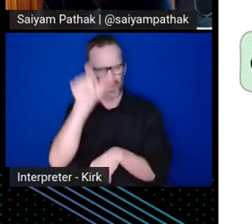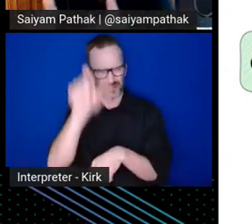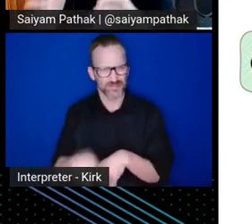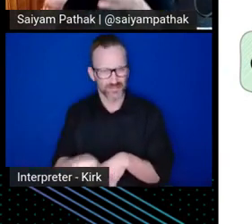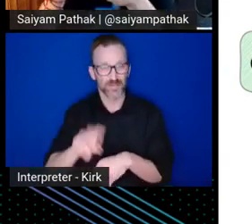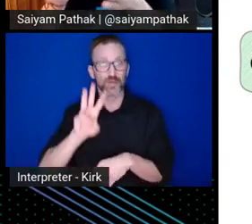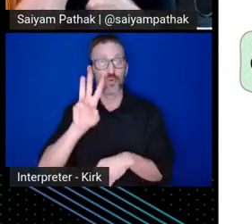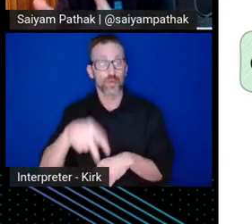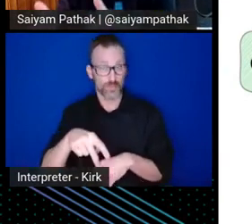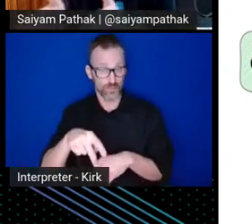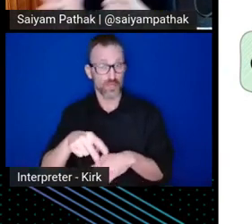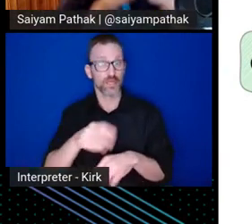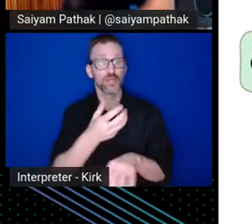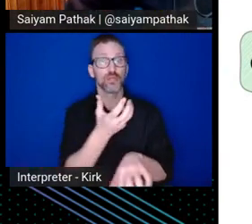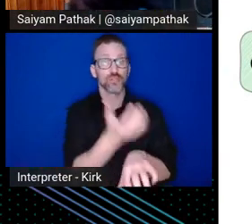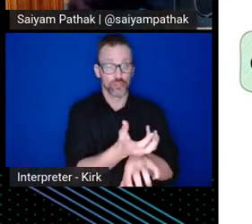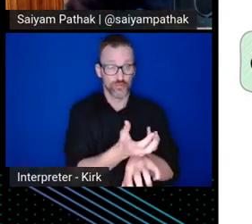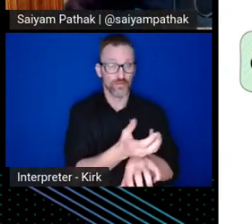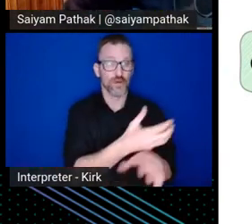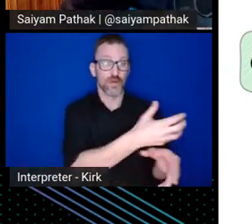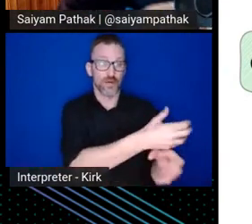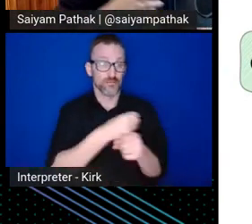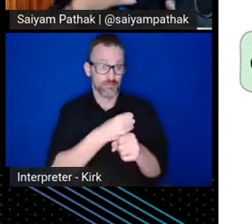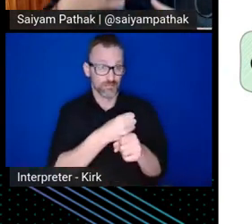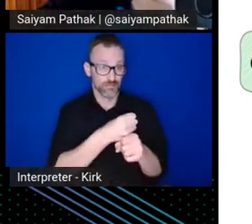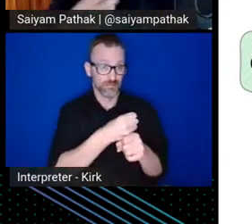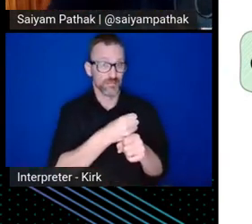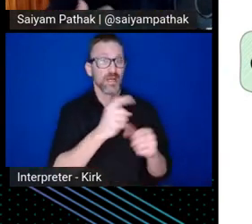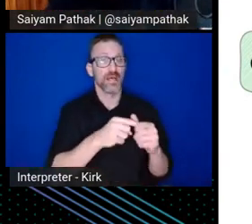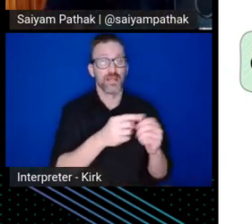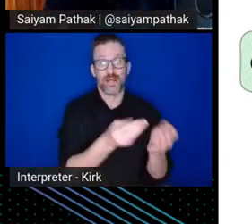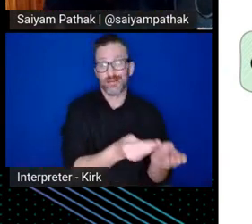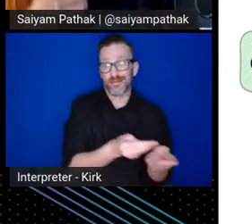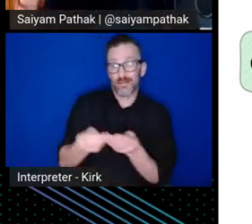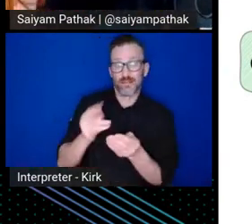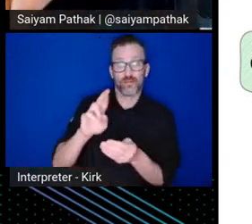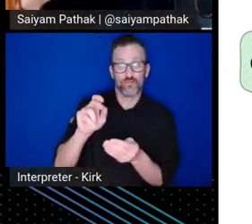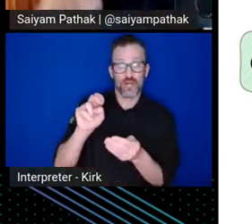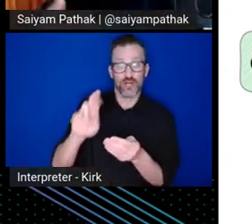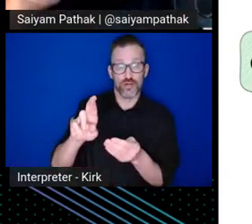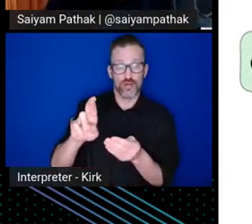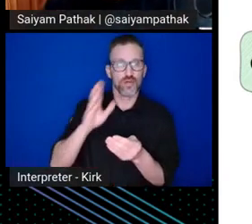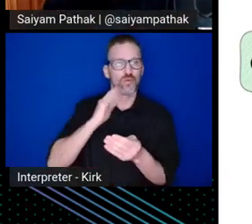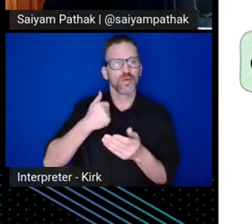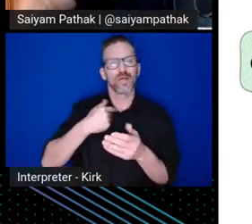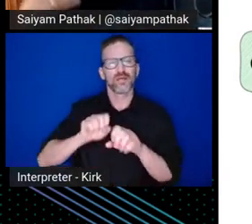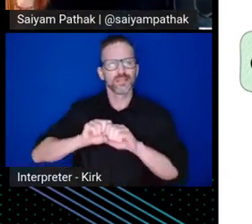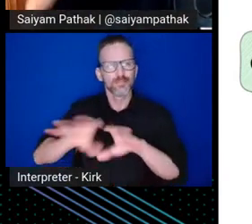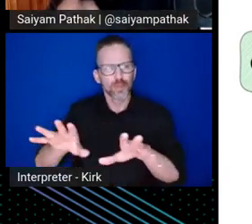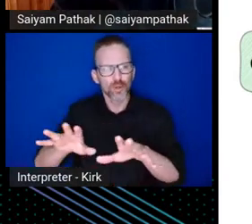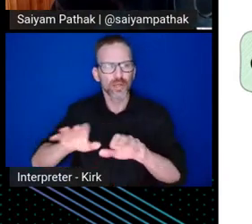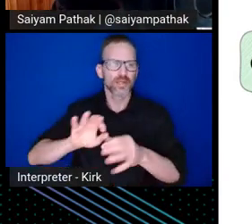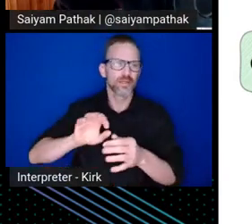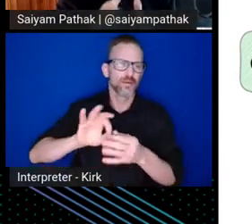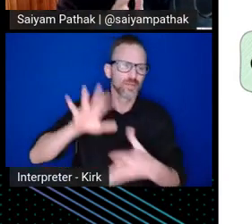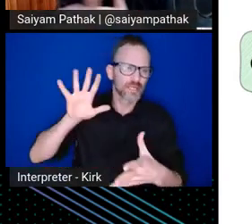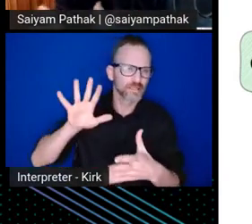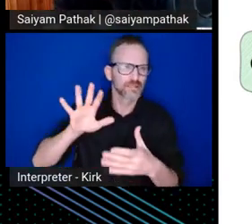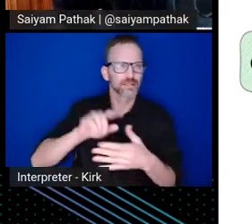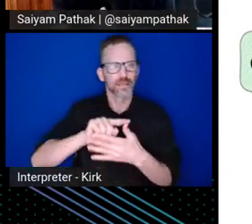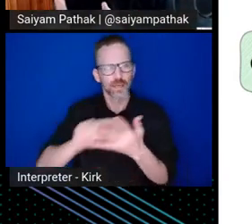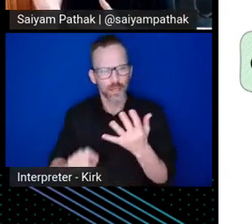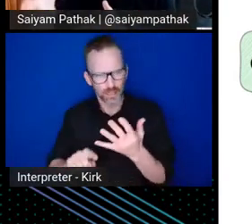job, and Waypoint runner dequeues the job, and it runs the actual stuff of build, deploy, release, and give you the URLs